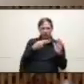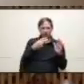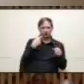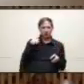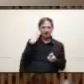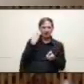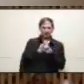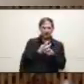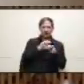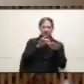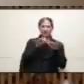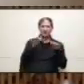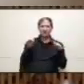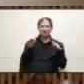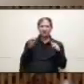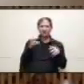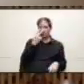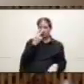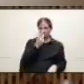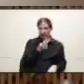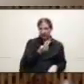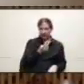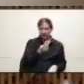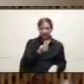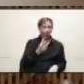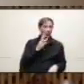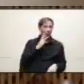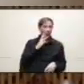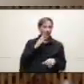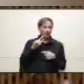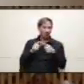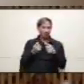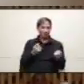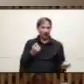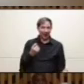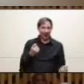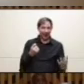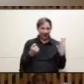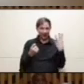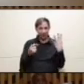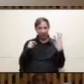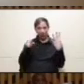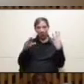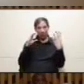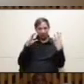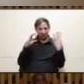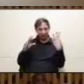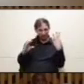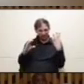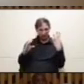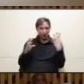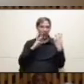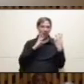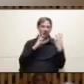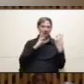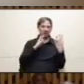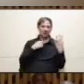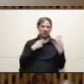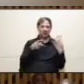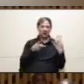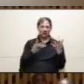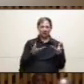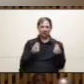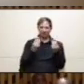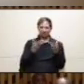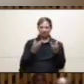differentiate for people with their eye. It's water coming under the ground. It is a pipe, but because the area is on a